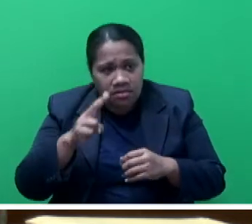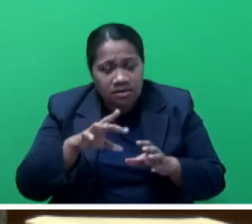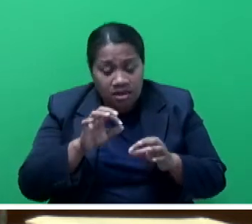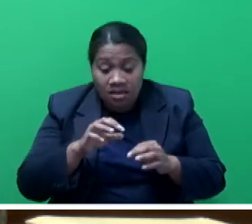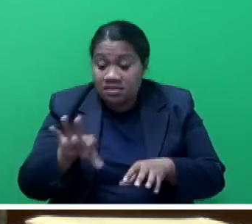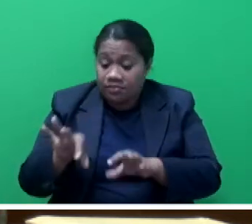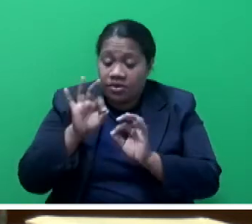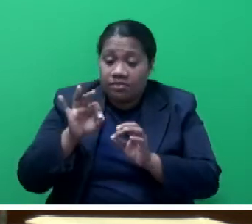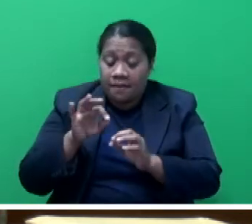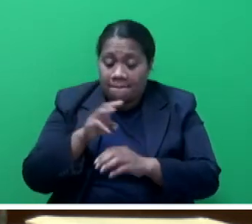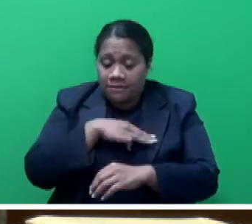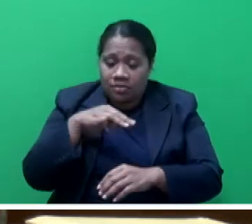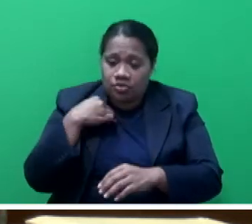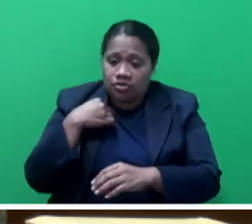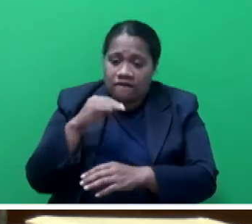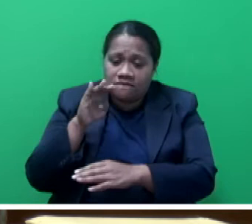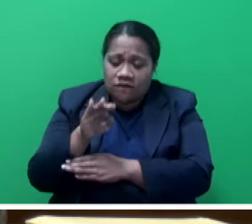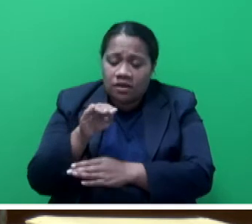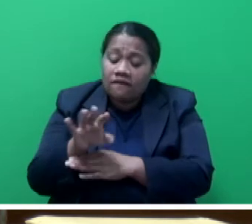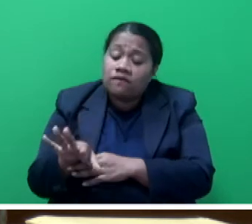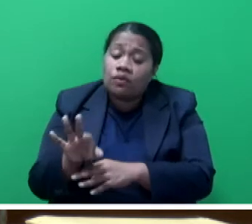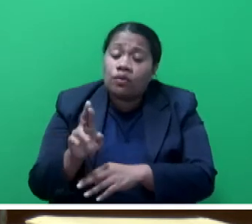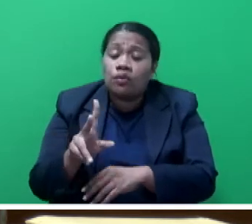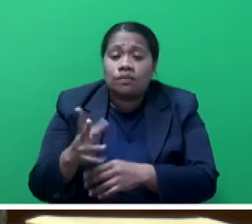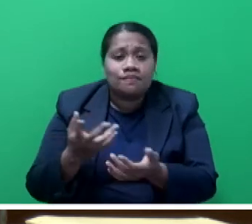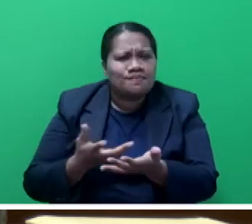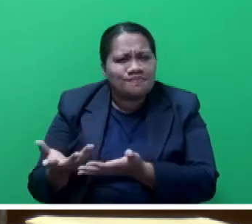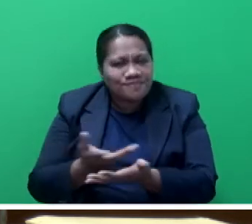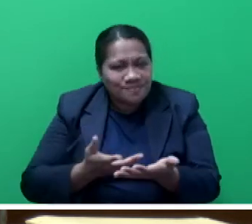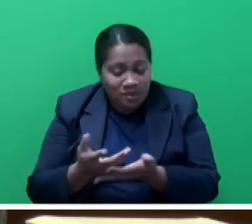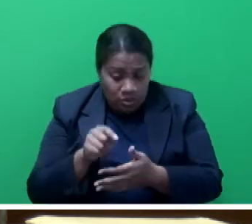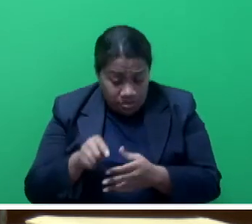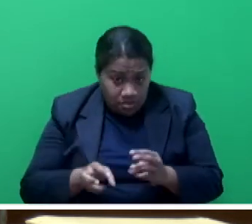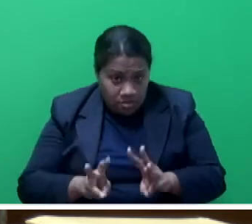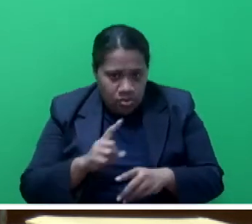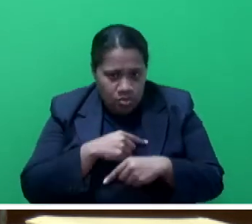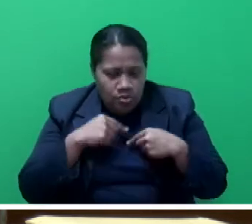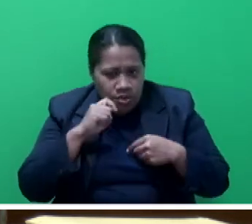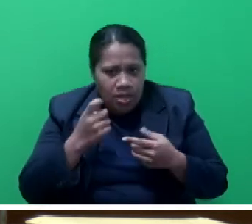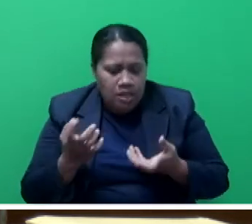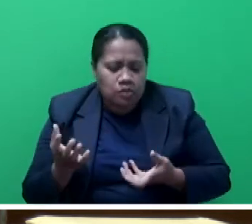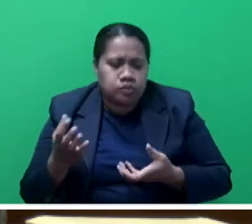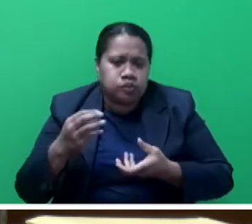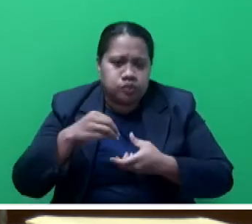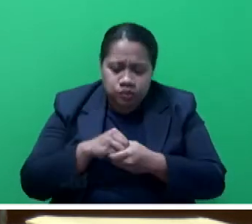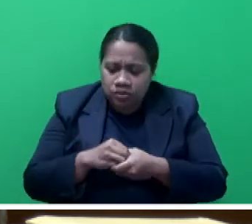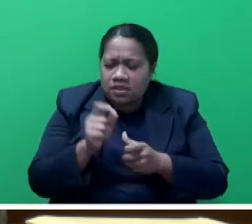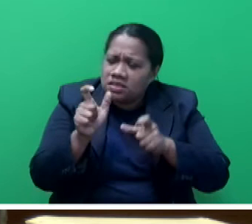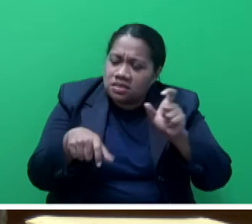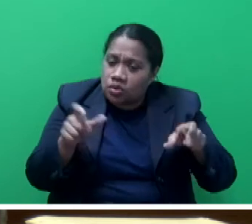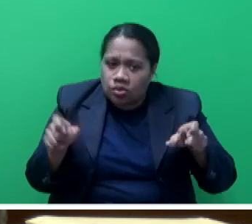Foreign Affairs for dialogues. Through this mechanism, we will be engaging a broad range of stakeholders across